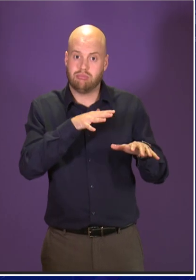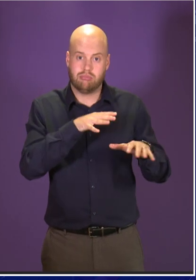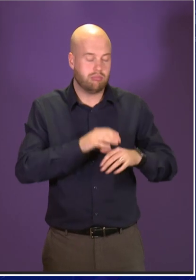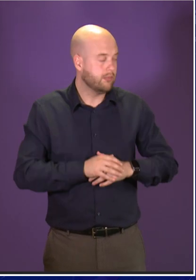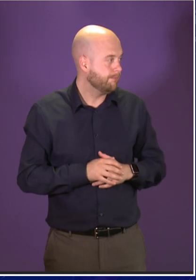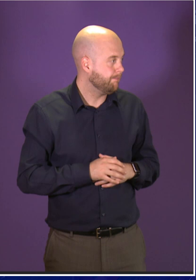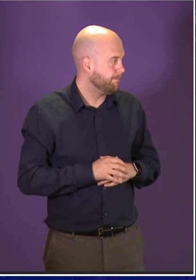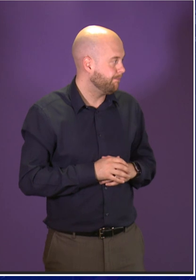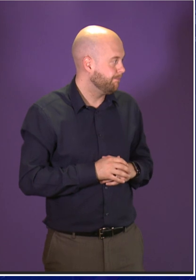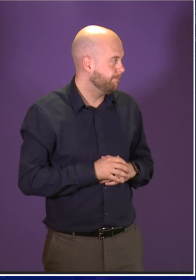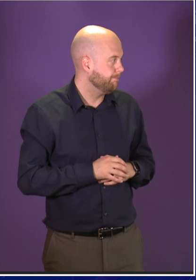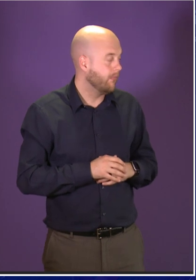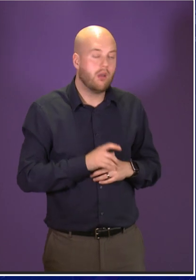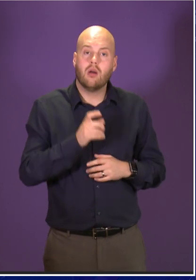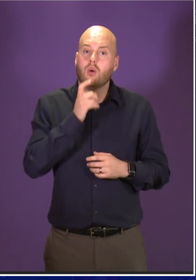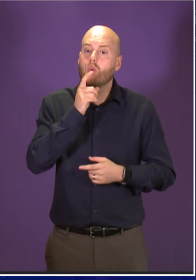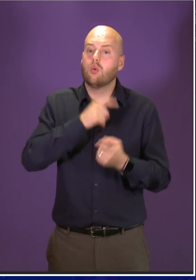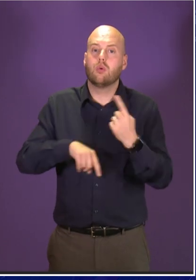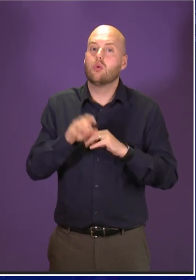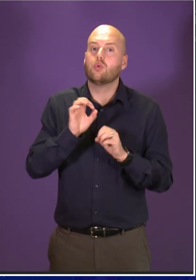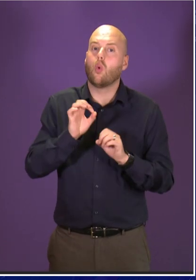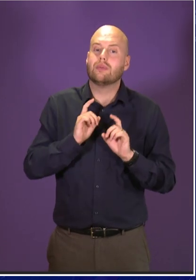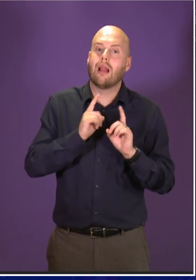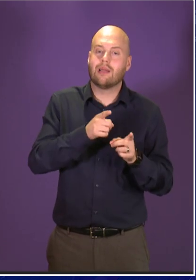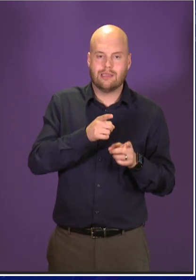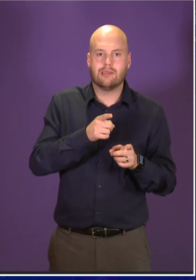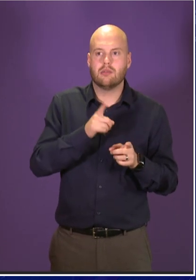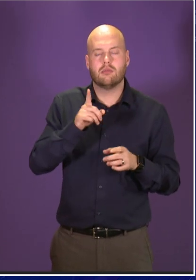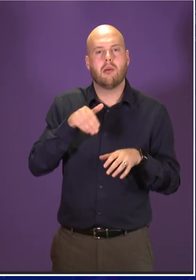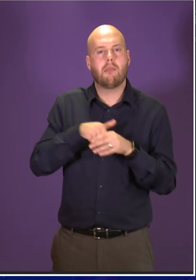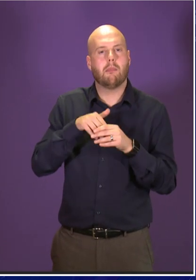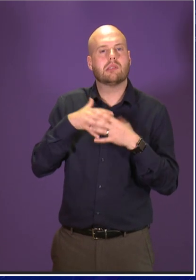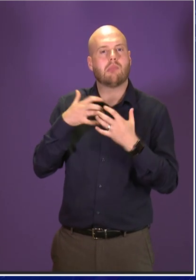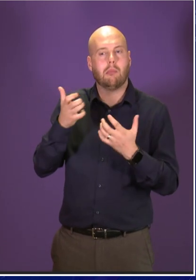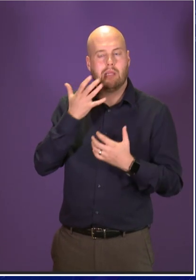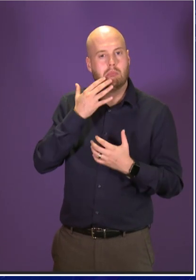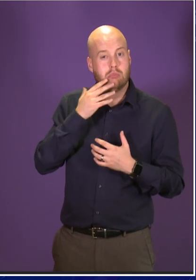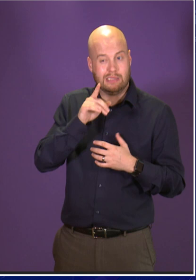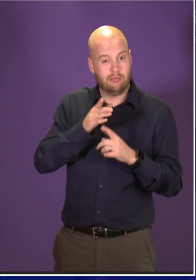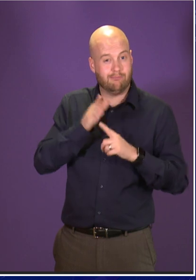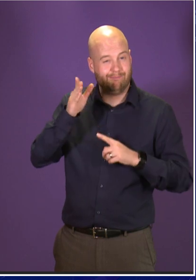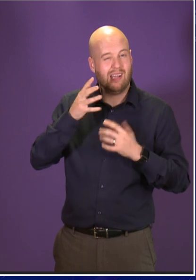chamber? Delegates in the chamber should exit using the door at the back. Delegates in the